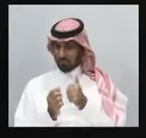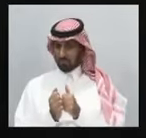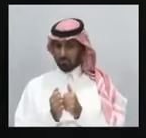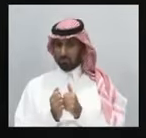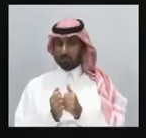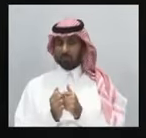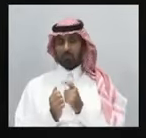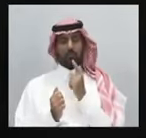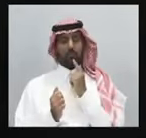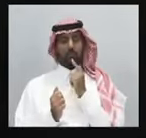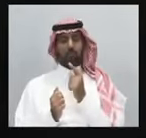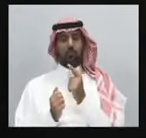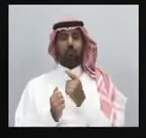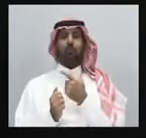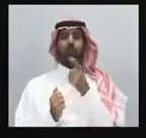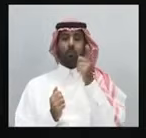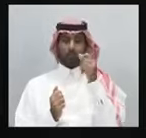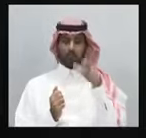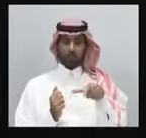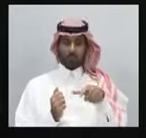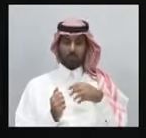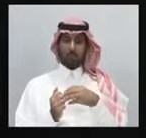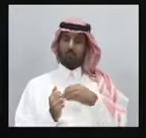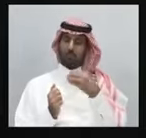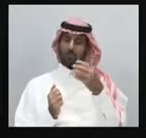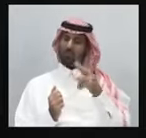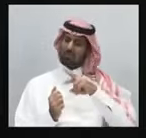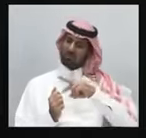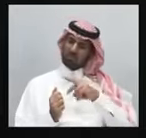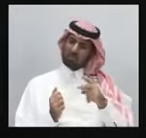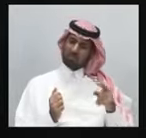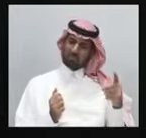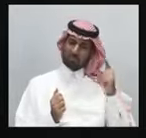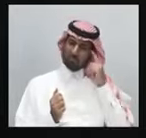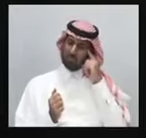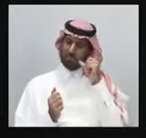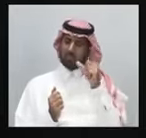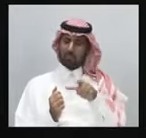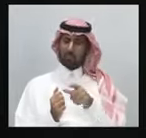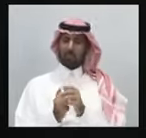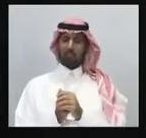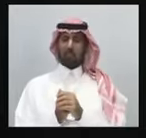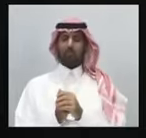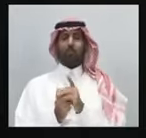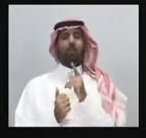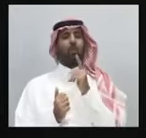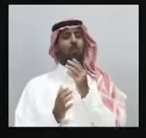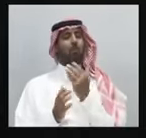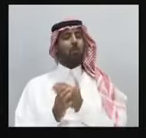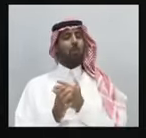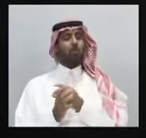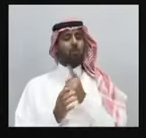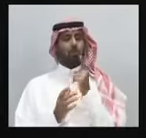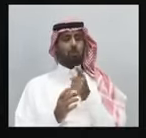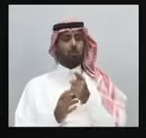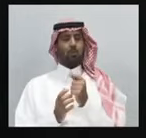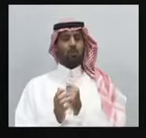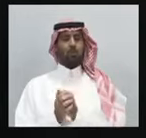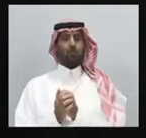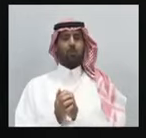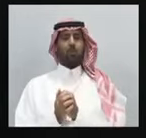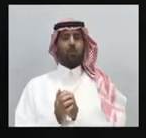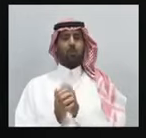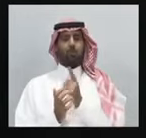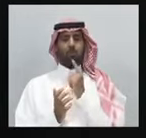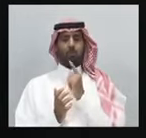you will make yourself different than any other applicant. Why you? And this is the